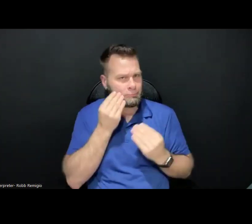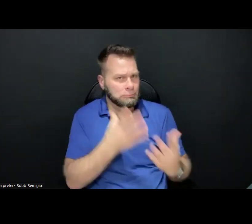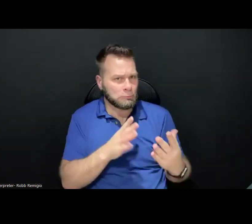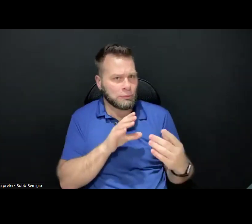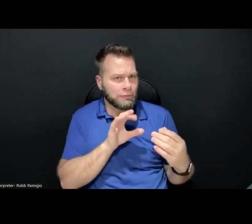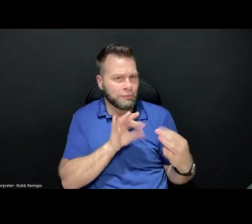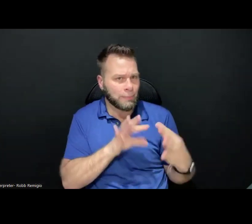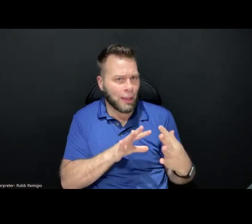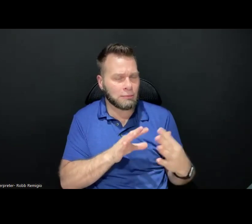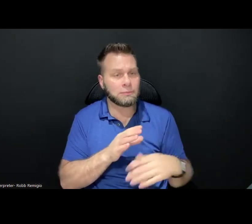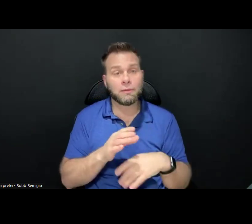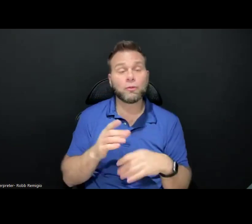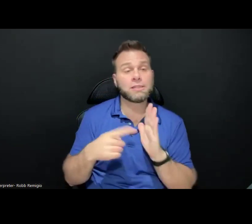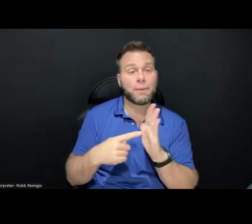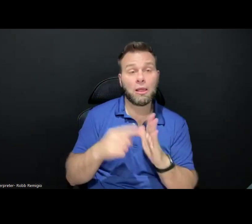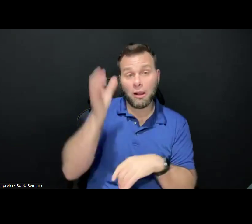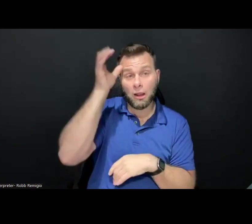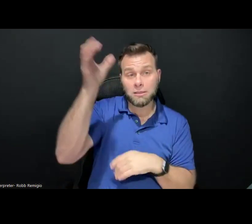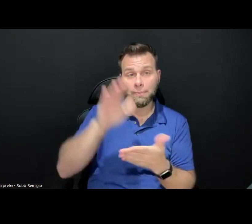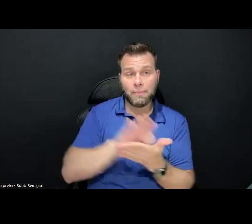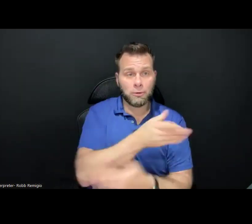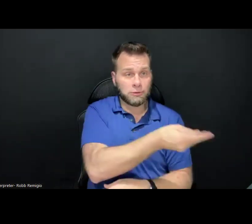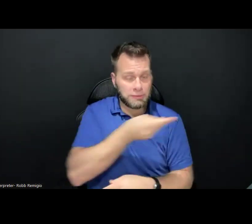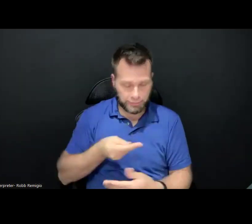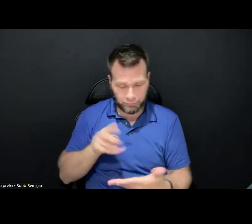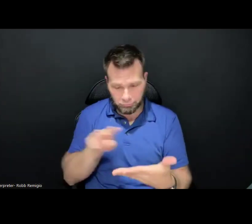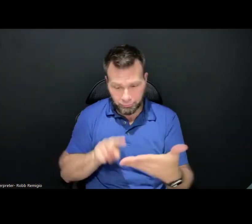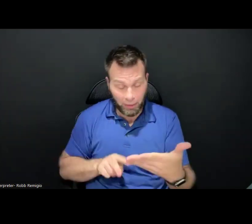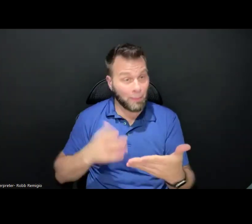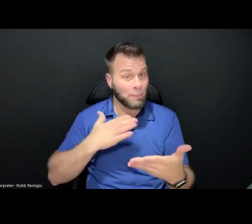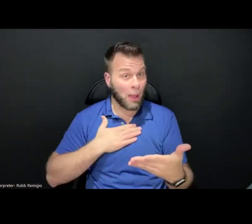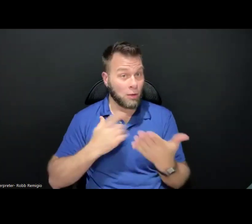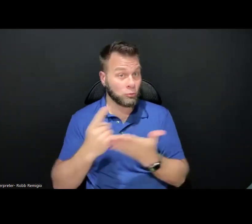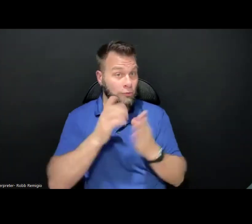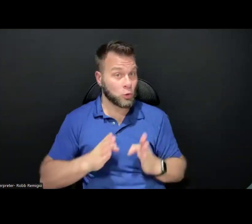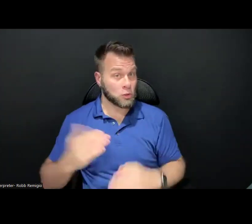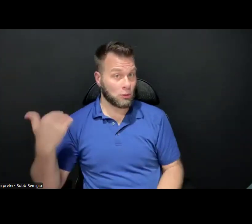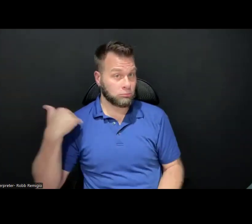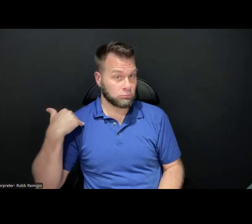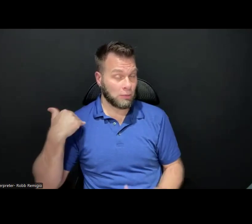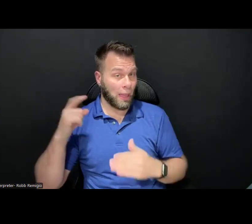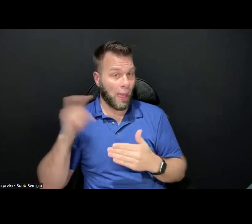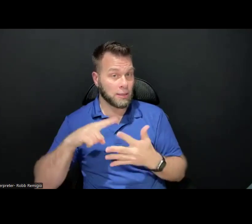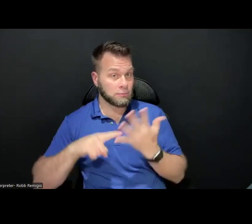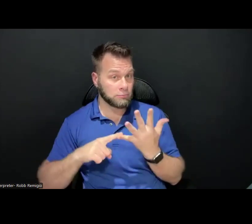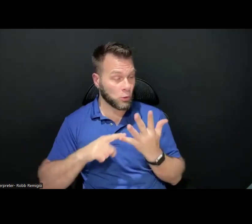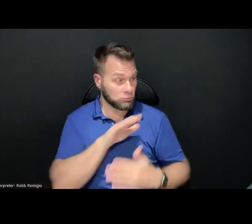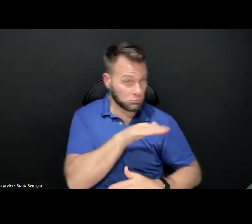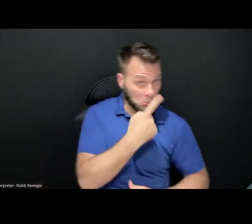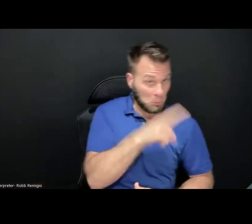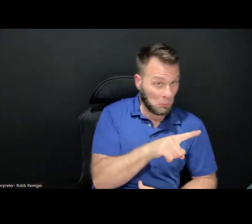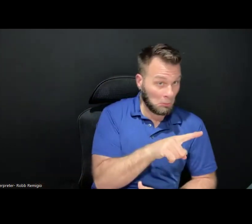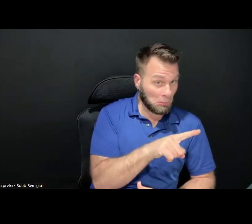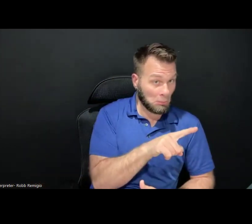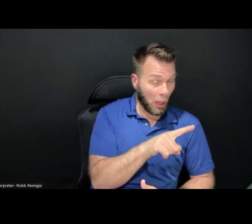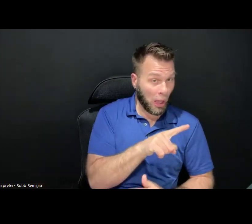seen a concept paper from and say, hey, you know, my reviewers are going to ask about X, Y, or Z. So it would be helpful if you could cite some